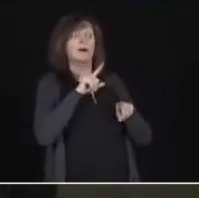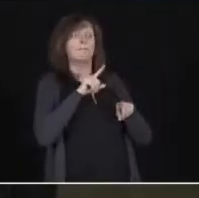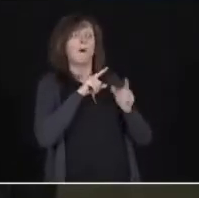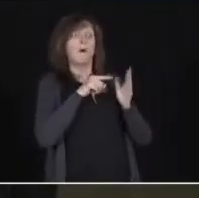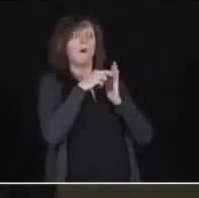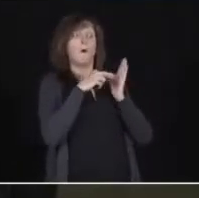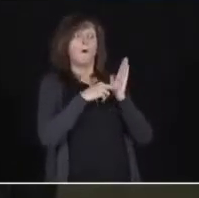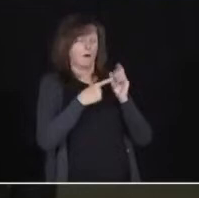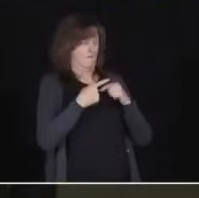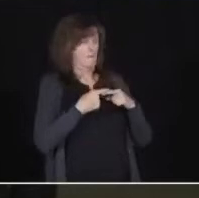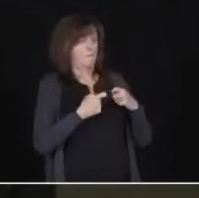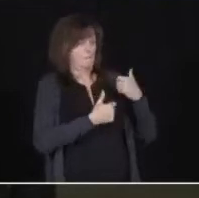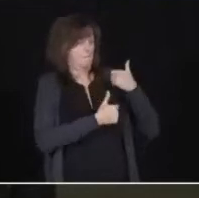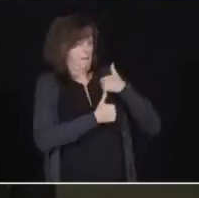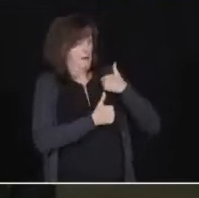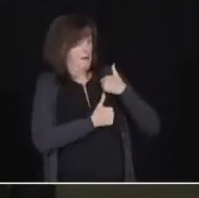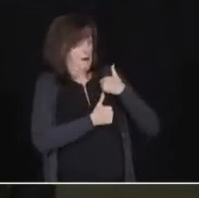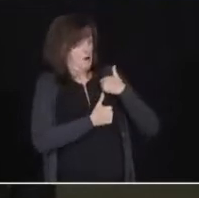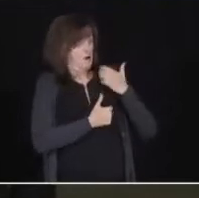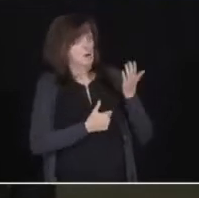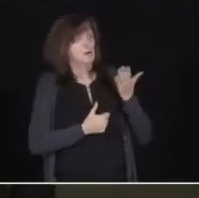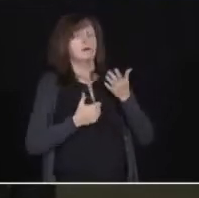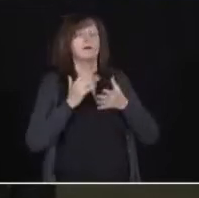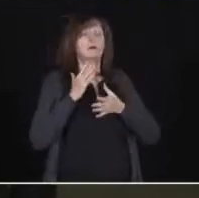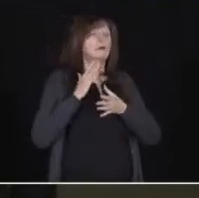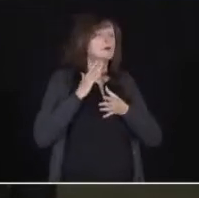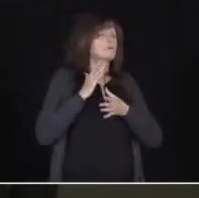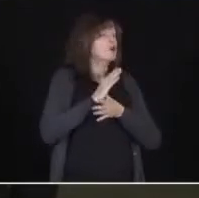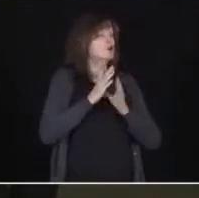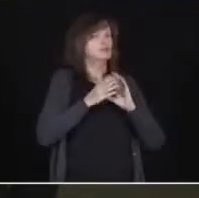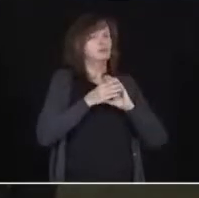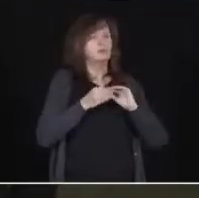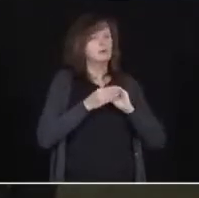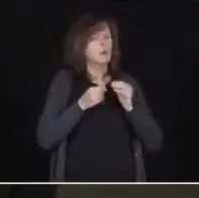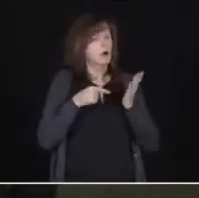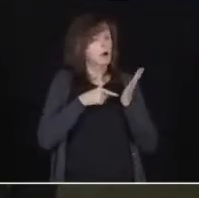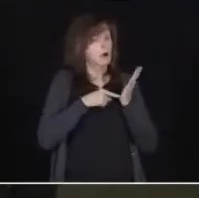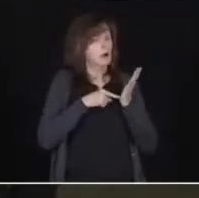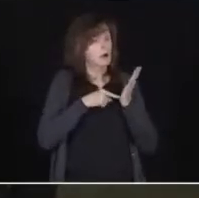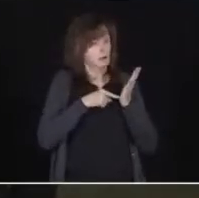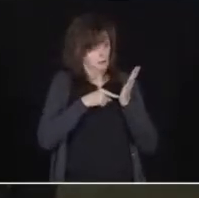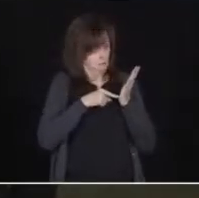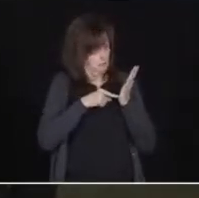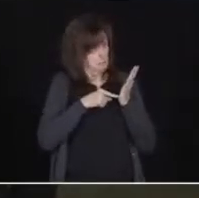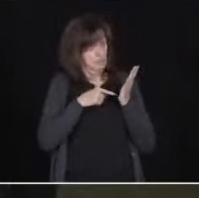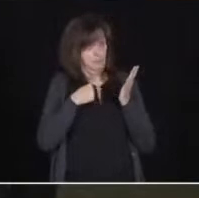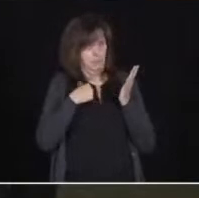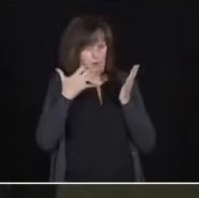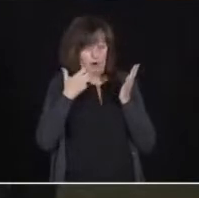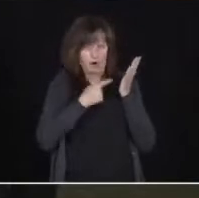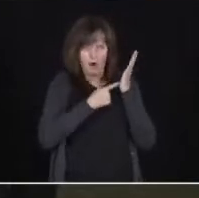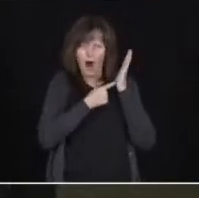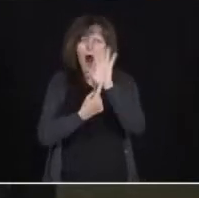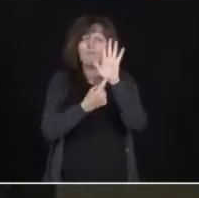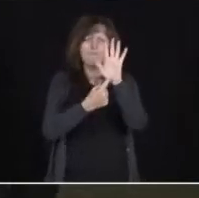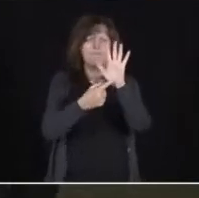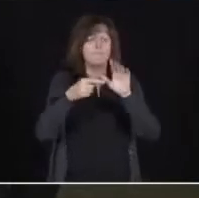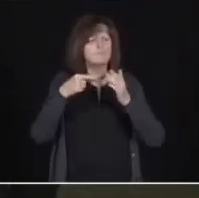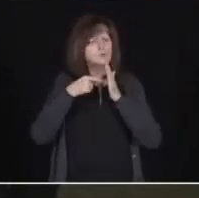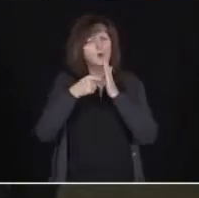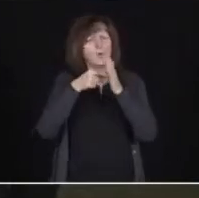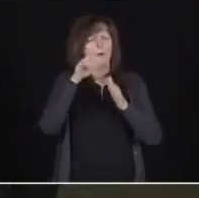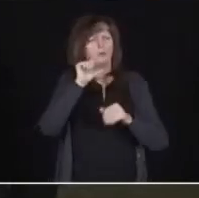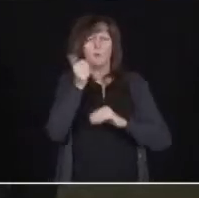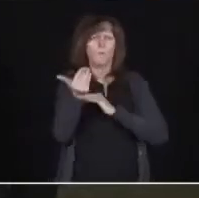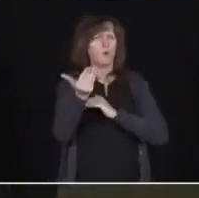I immediately, first word out of my mouth, and I even confirmed with my chief of staff, was I want this public. I want it public tomorrow morning. And